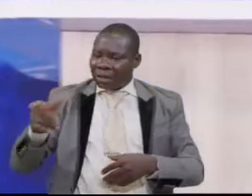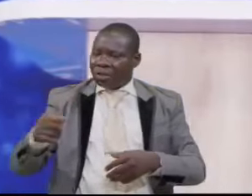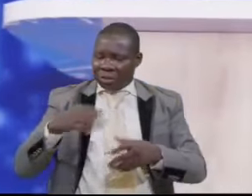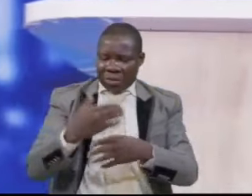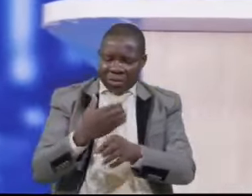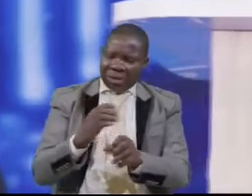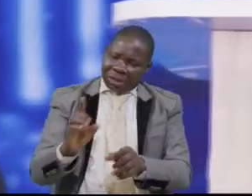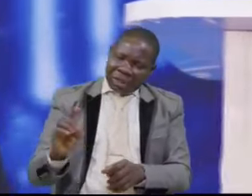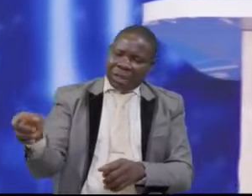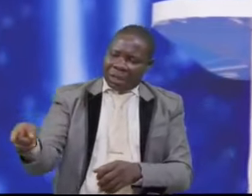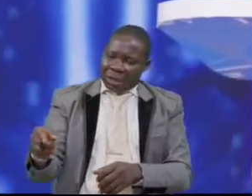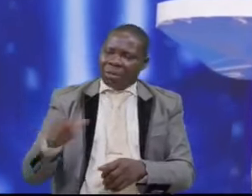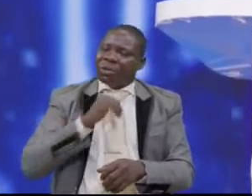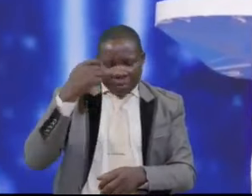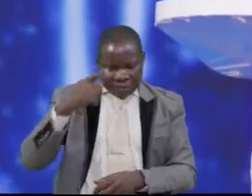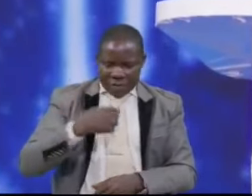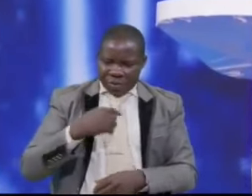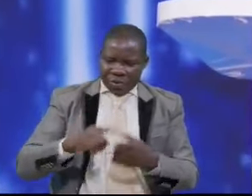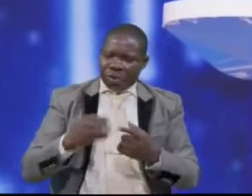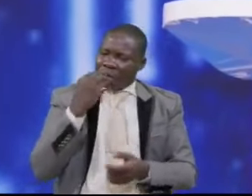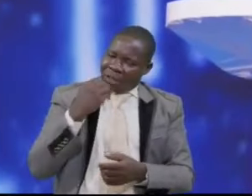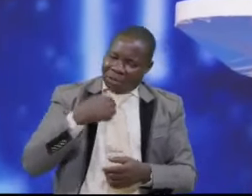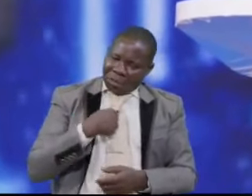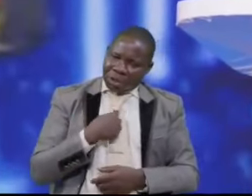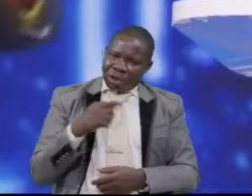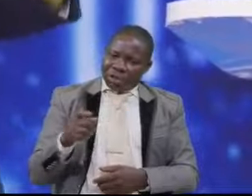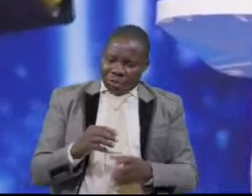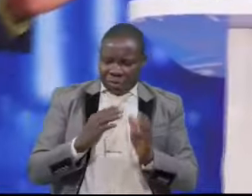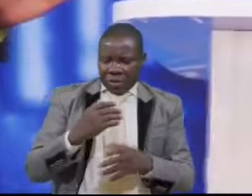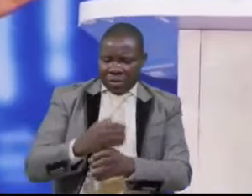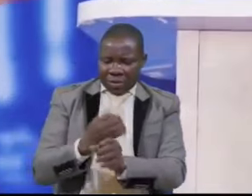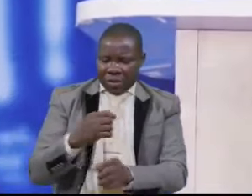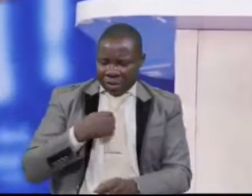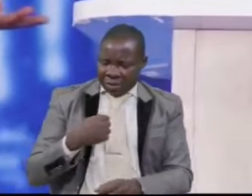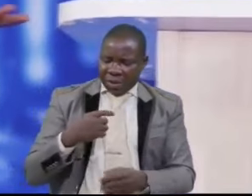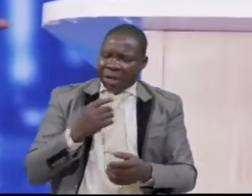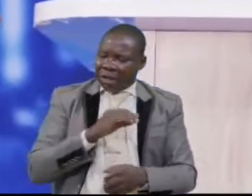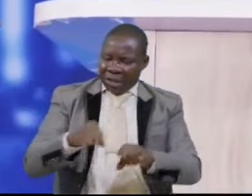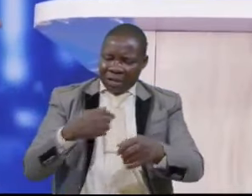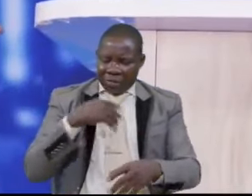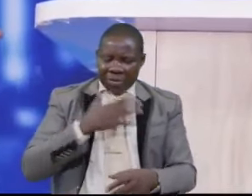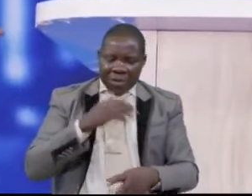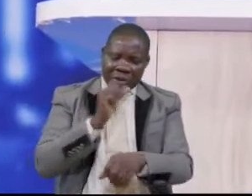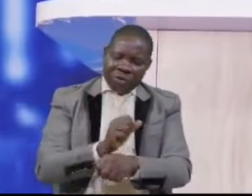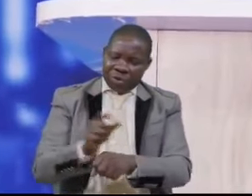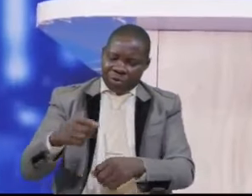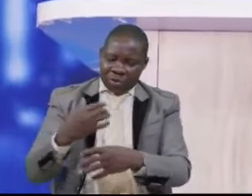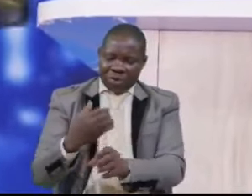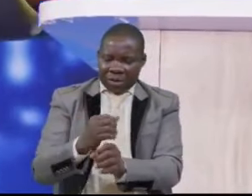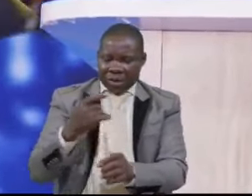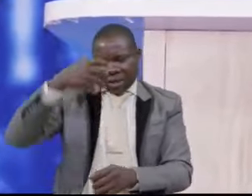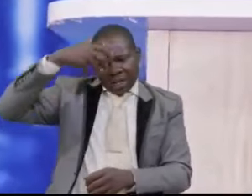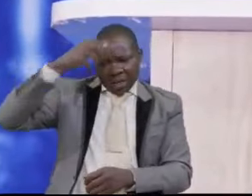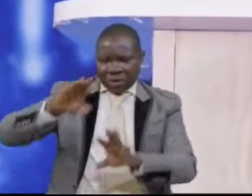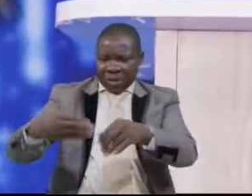to eat me up. You created me and gave me my assignment. You created the lions and gave them their assignment, and